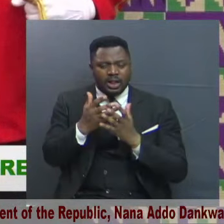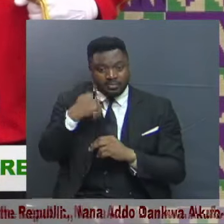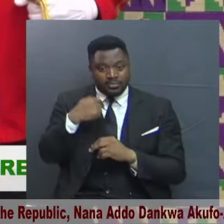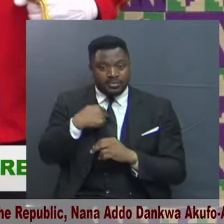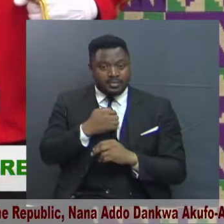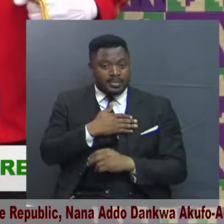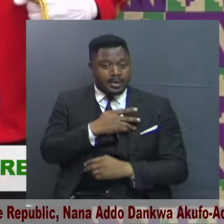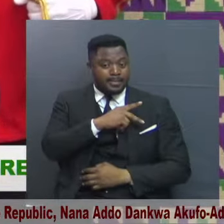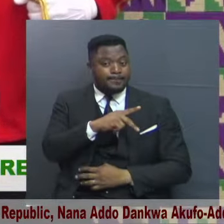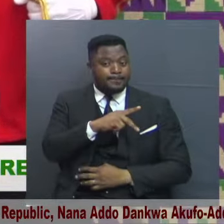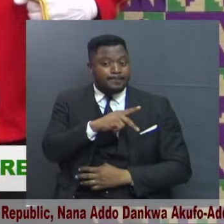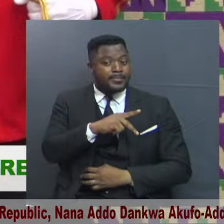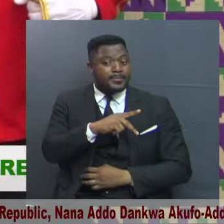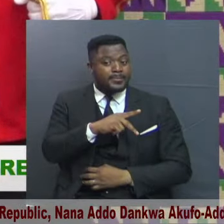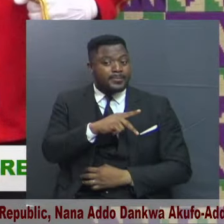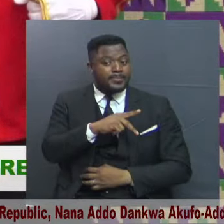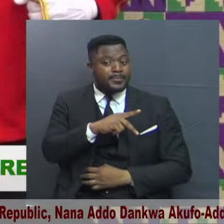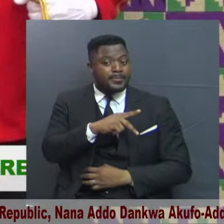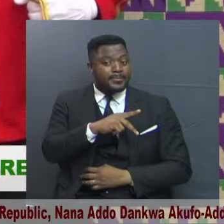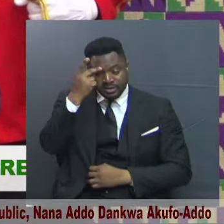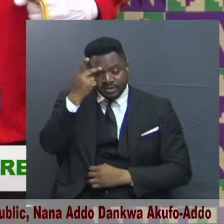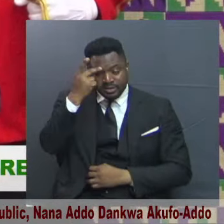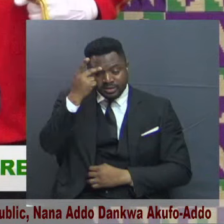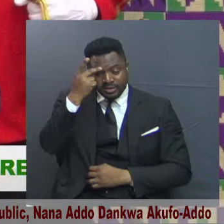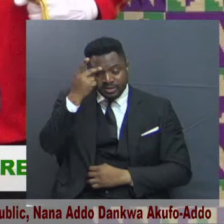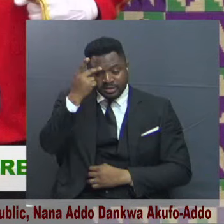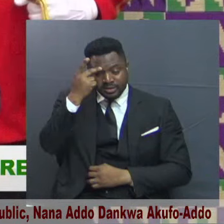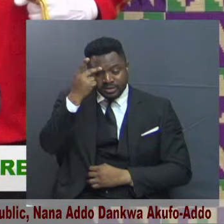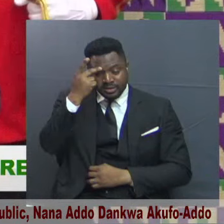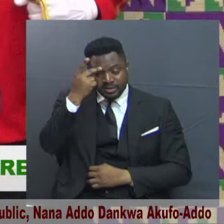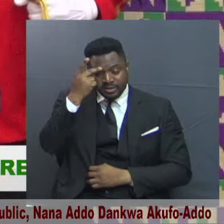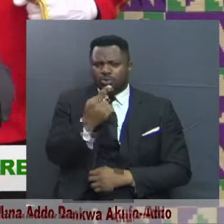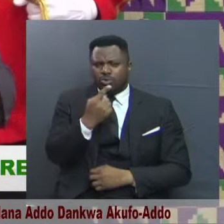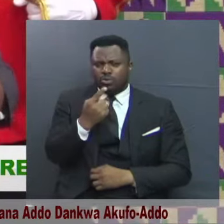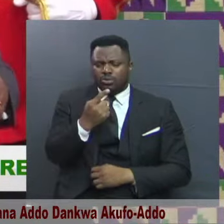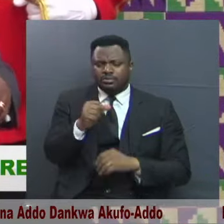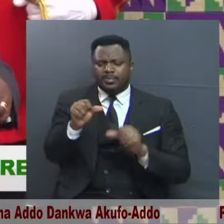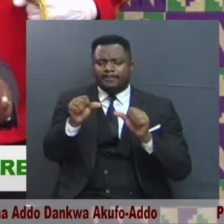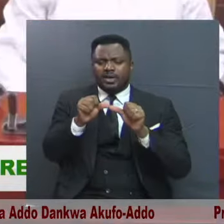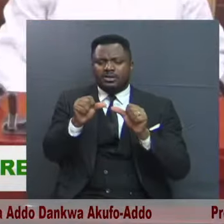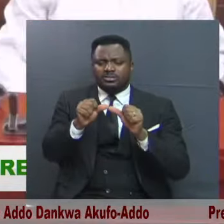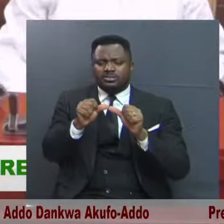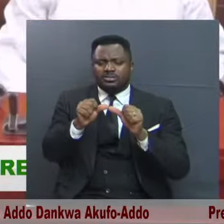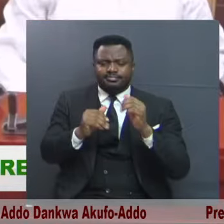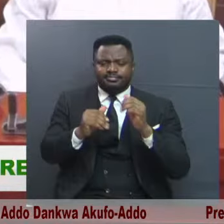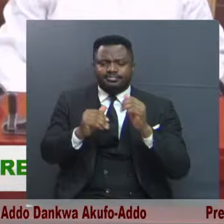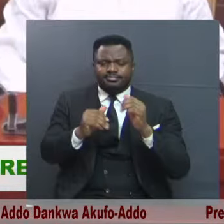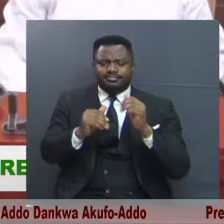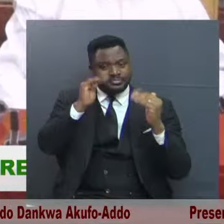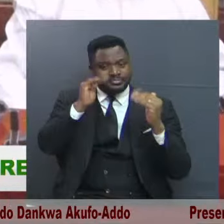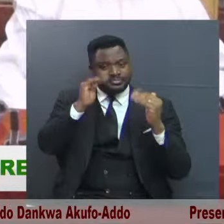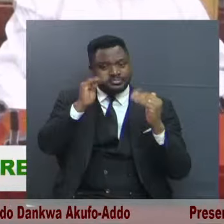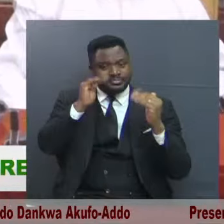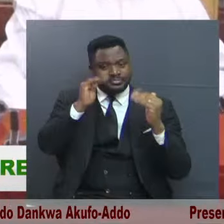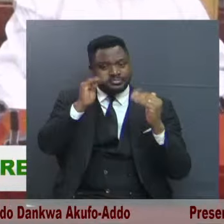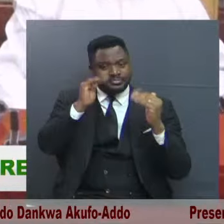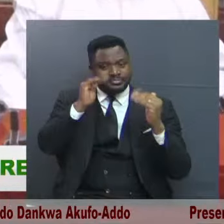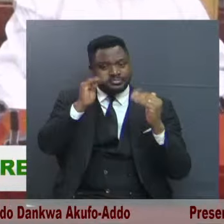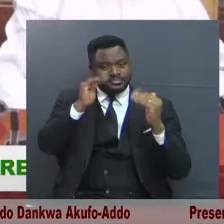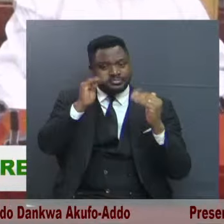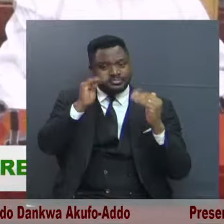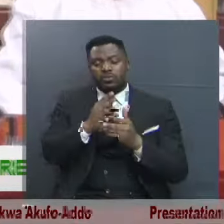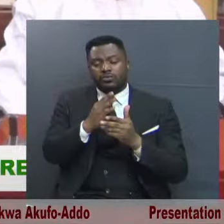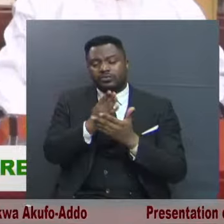my personal political Journey does not always measure up to the expectations of the people or